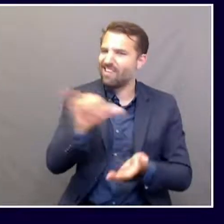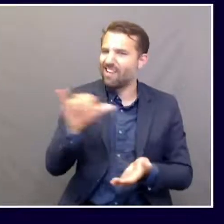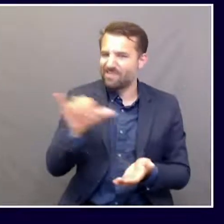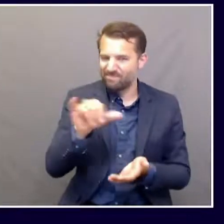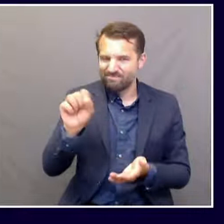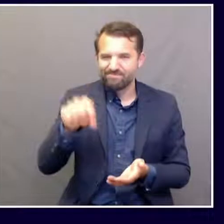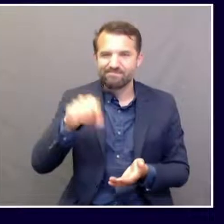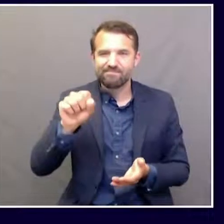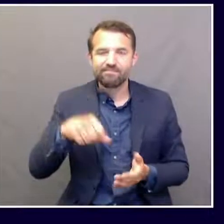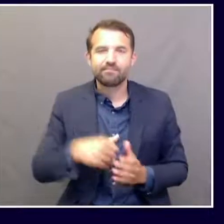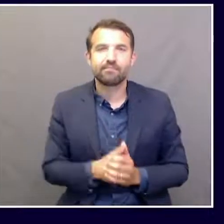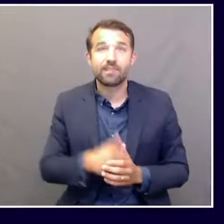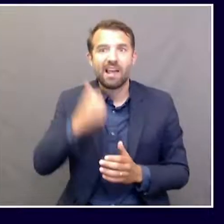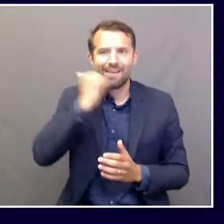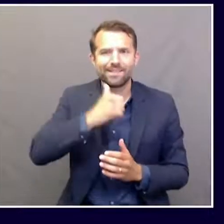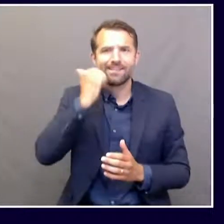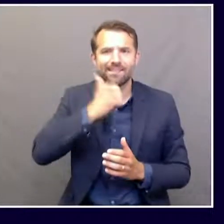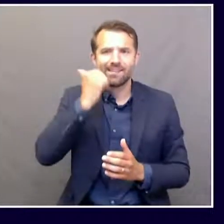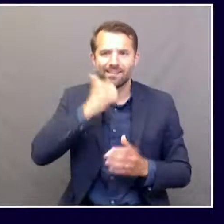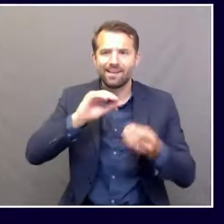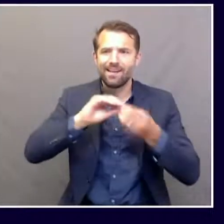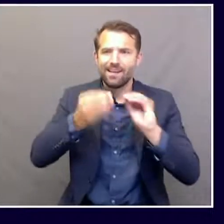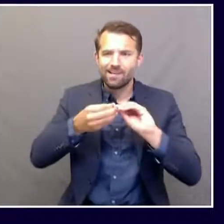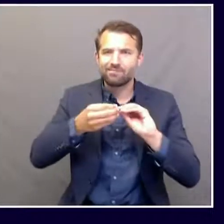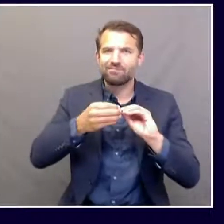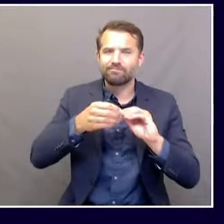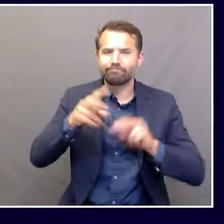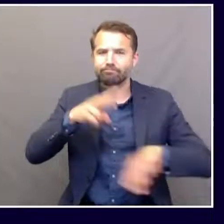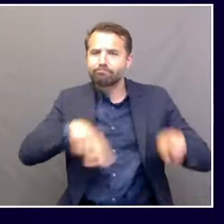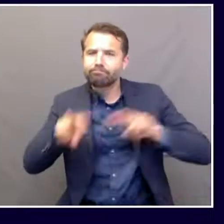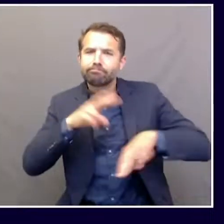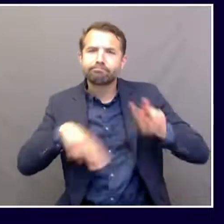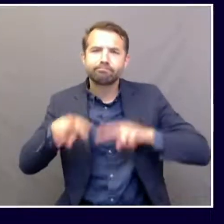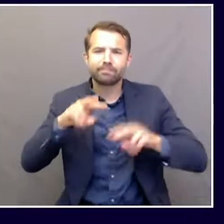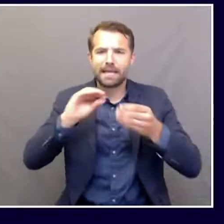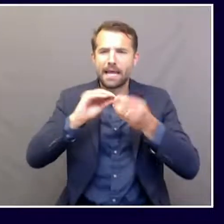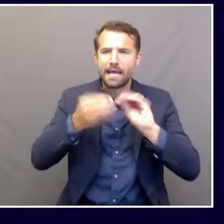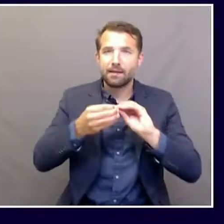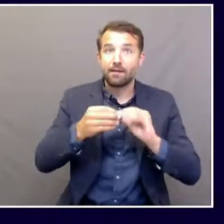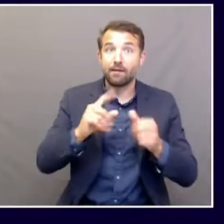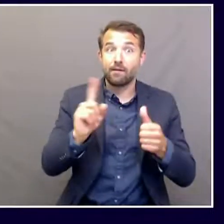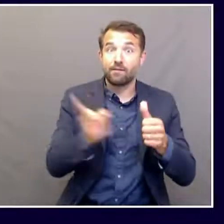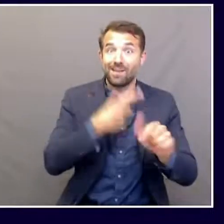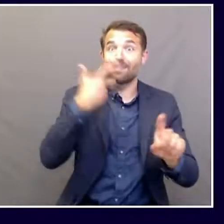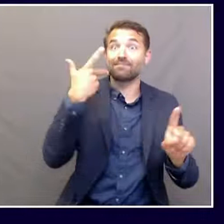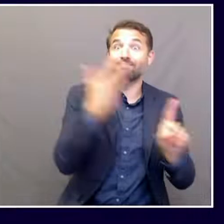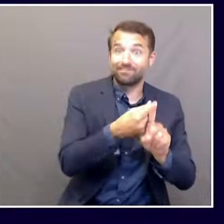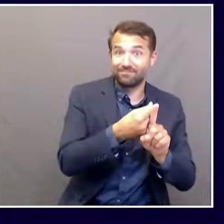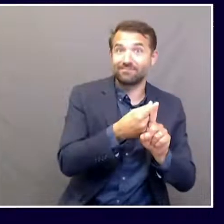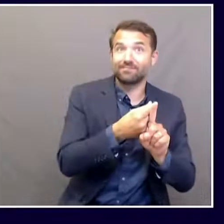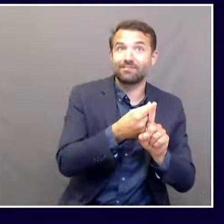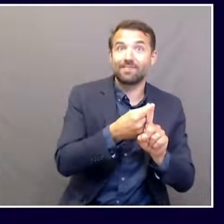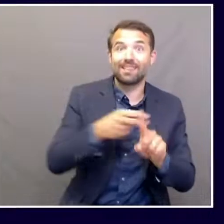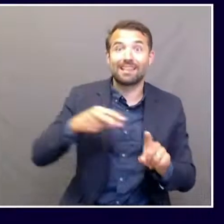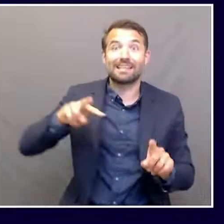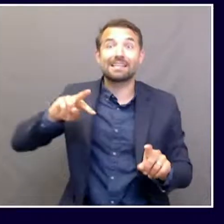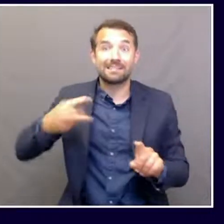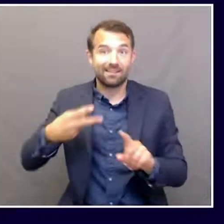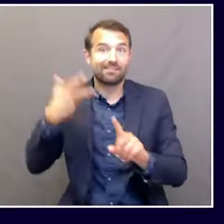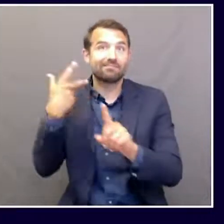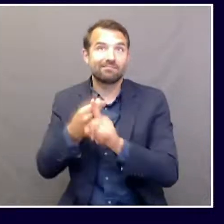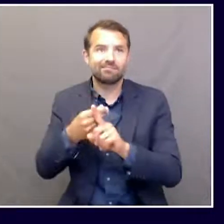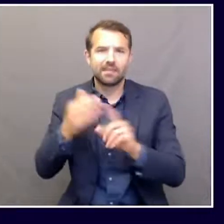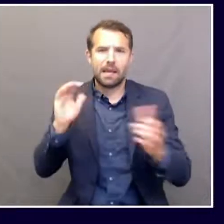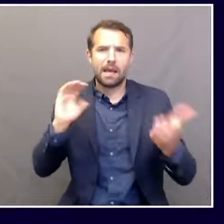daily basis of the ratio of first doses administered to second doses administered, what we've seen is